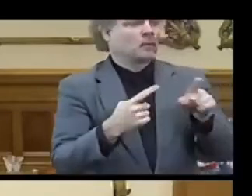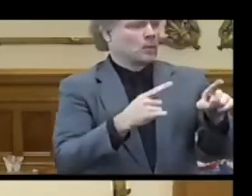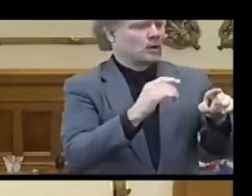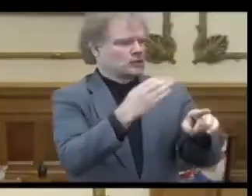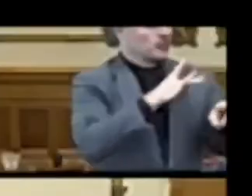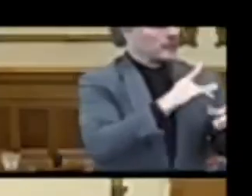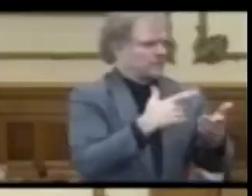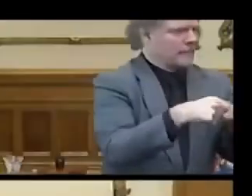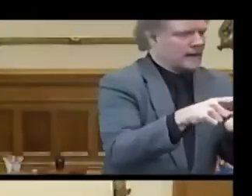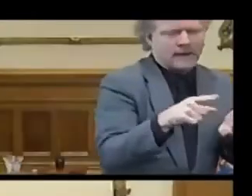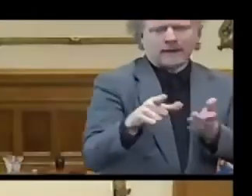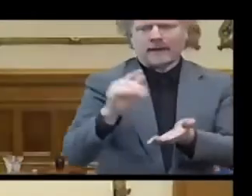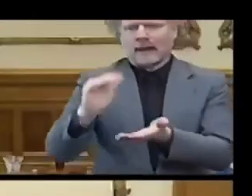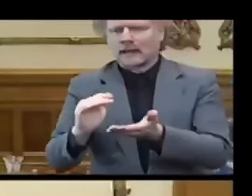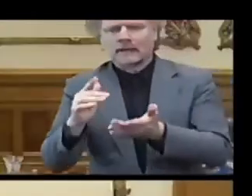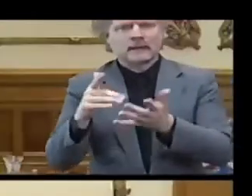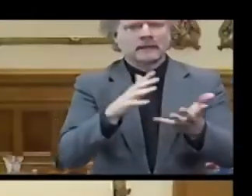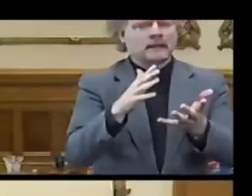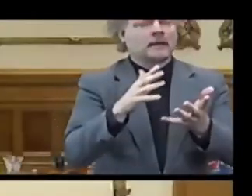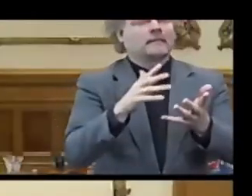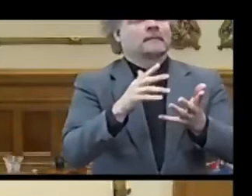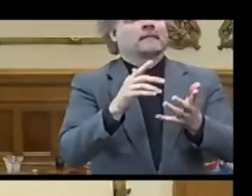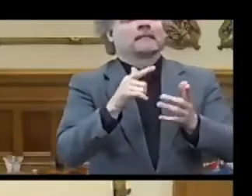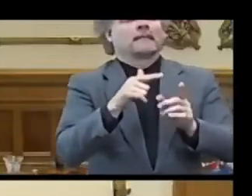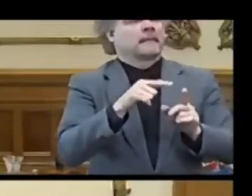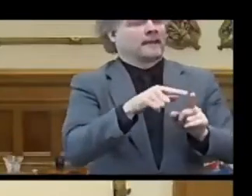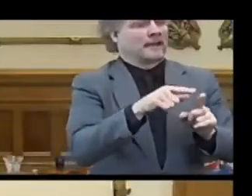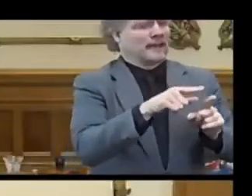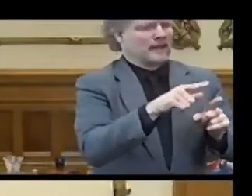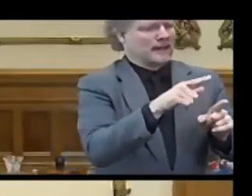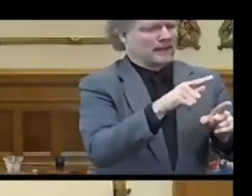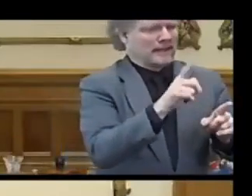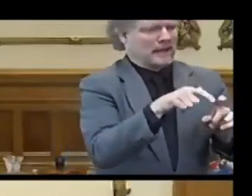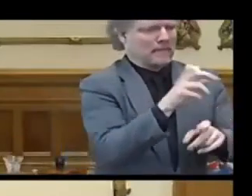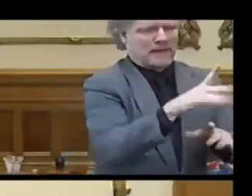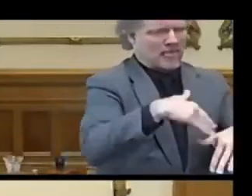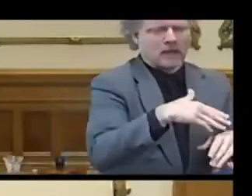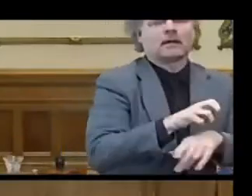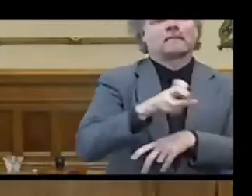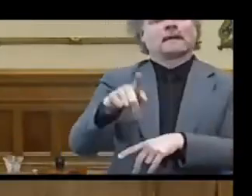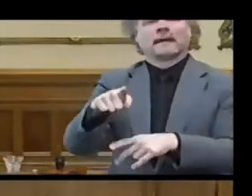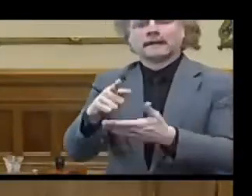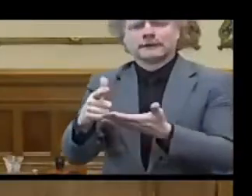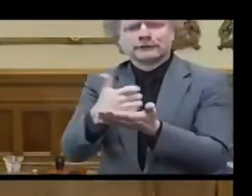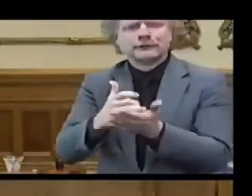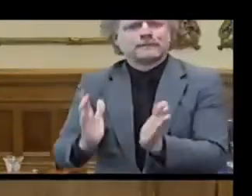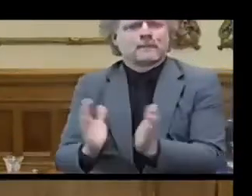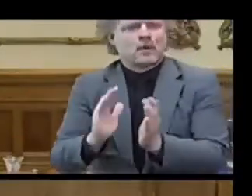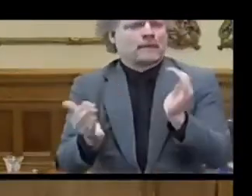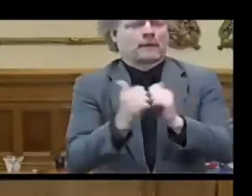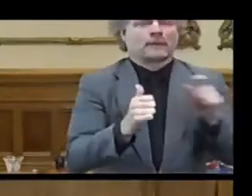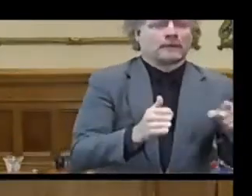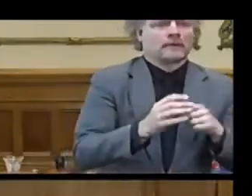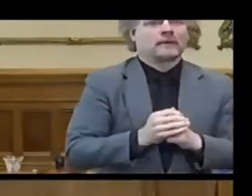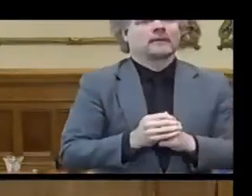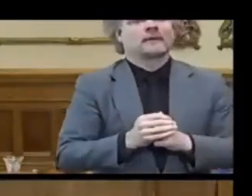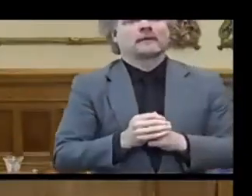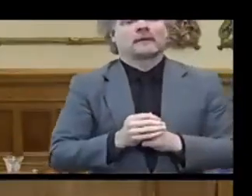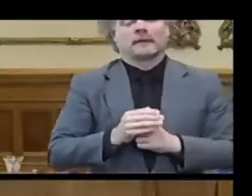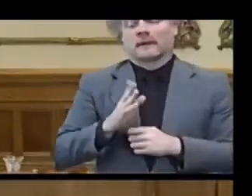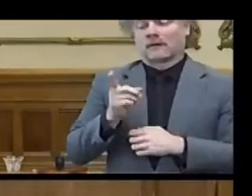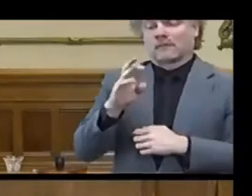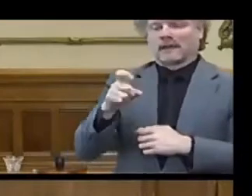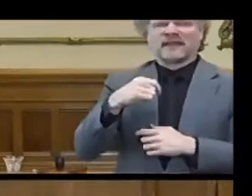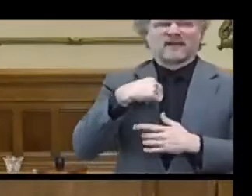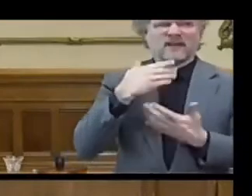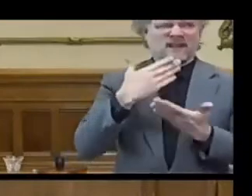now they are only back at the job that doesn't pay as well? So I'll let Fred Payne answer